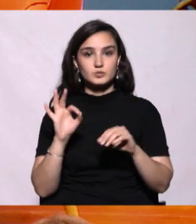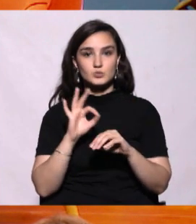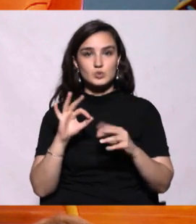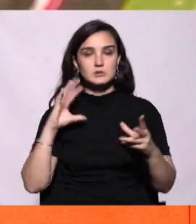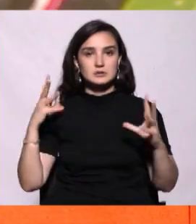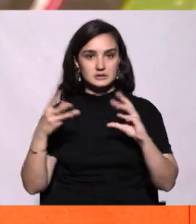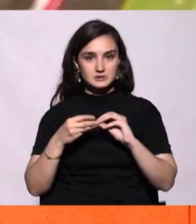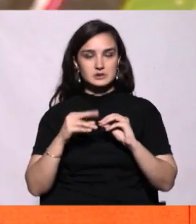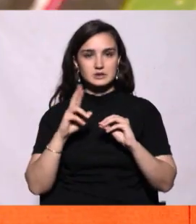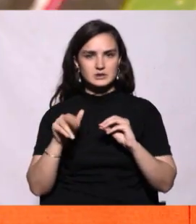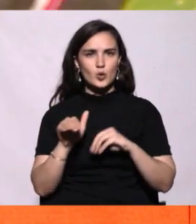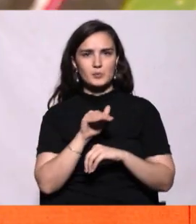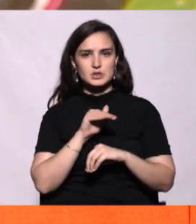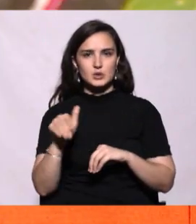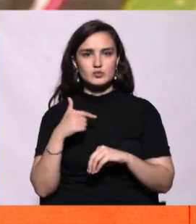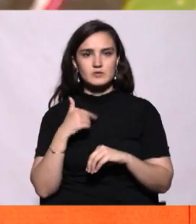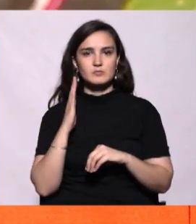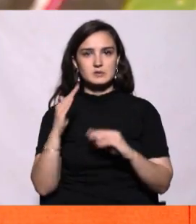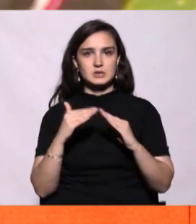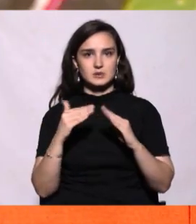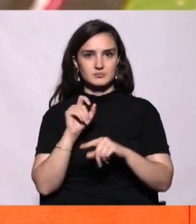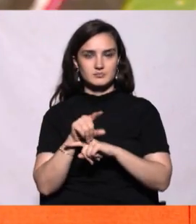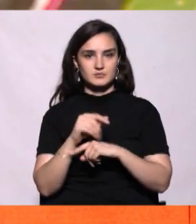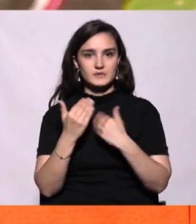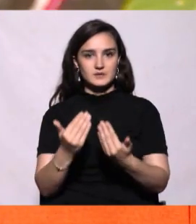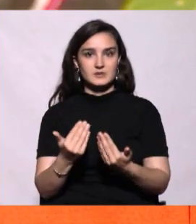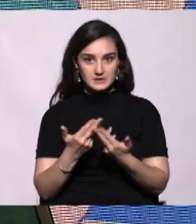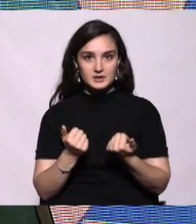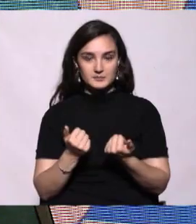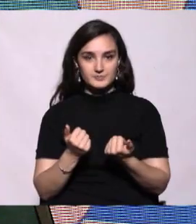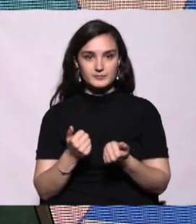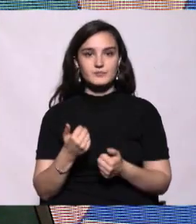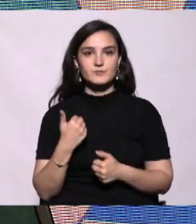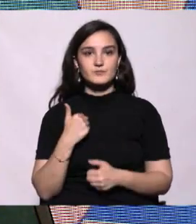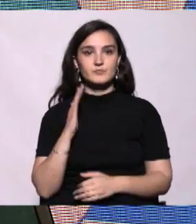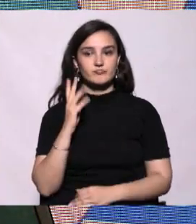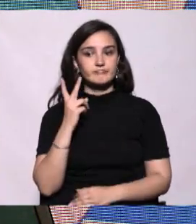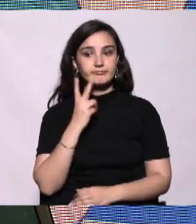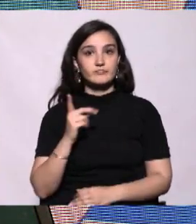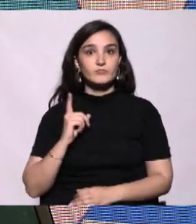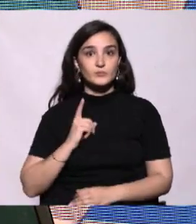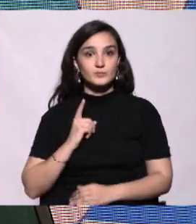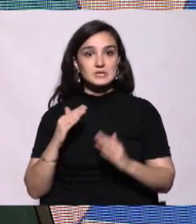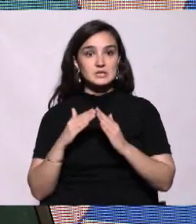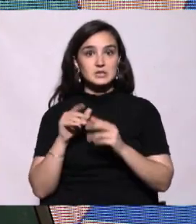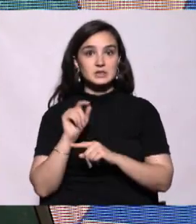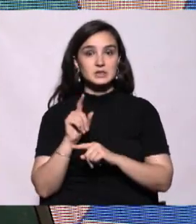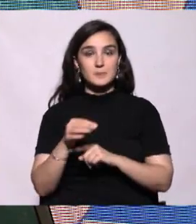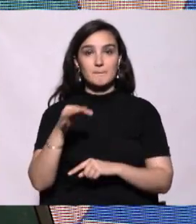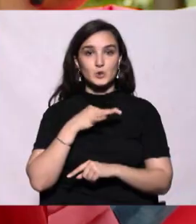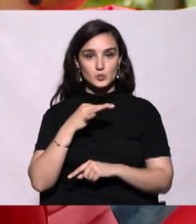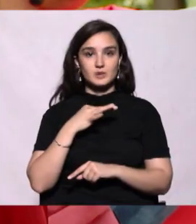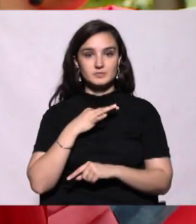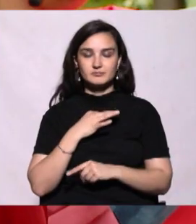conclusion. And definitely, we will have a homework for you. Yes, Mr. Deril? I will look forward to the homework answers that come